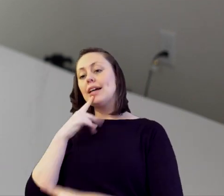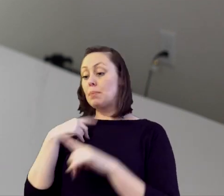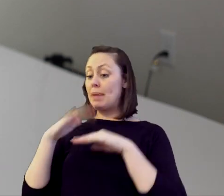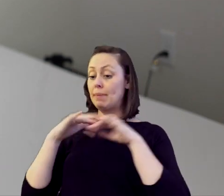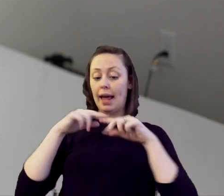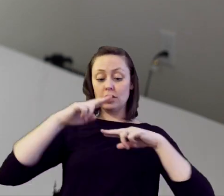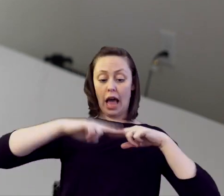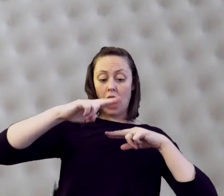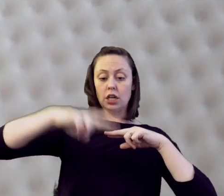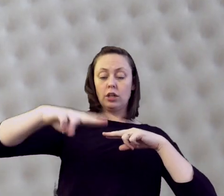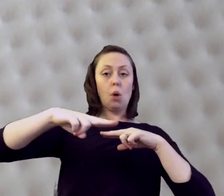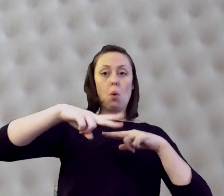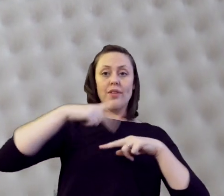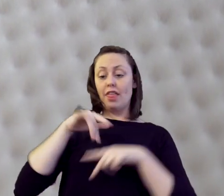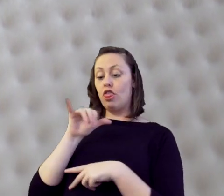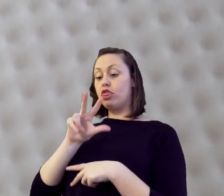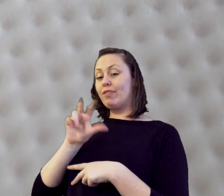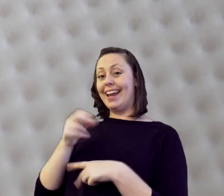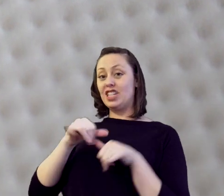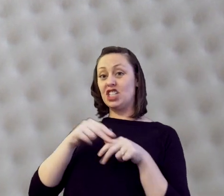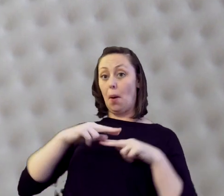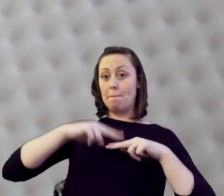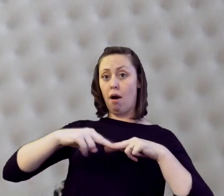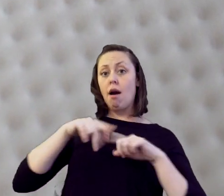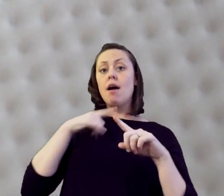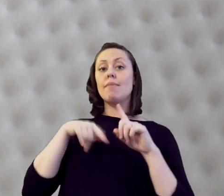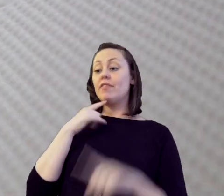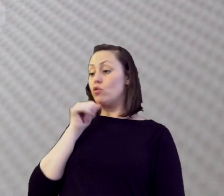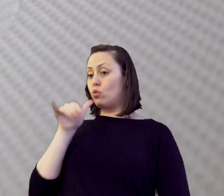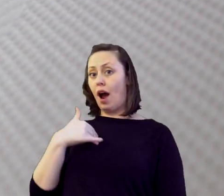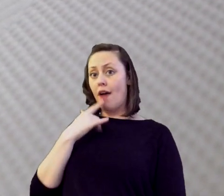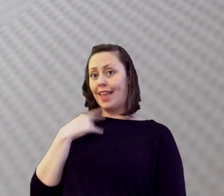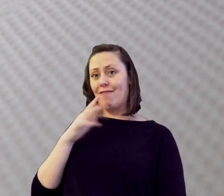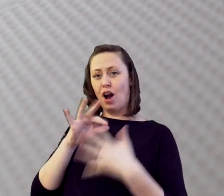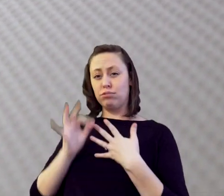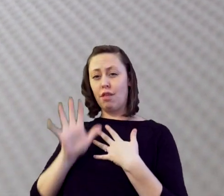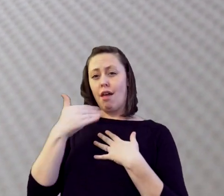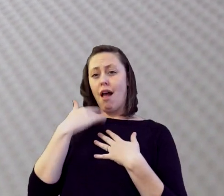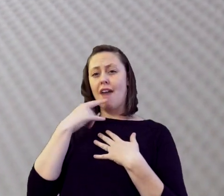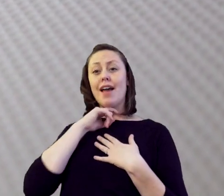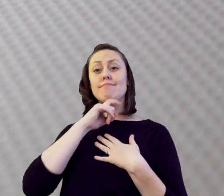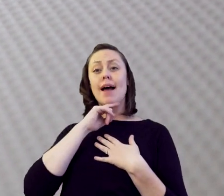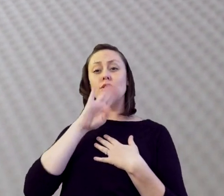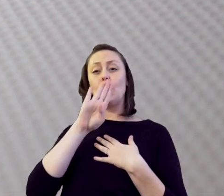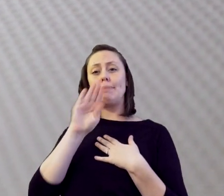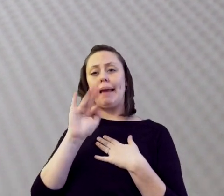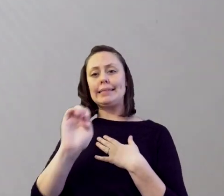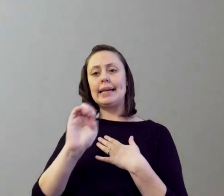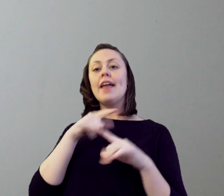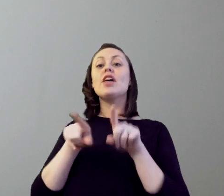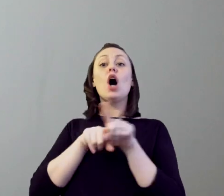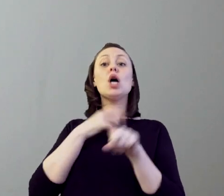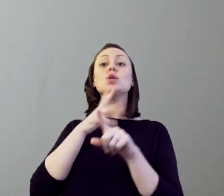than 3 inches apart. If you don't have that though, Purple does have options for you. They offer a metal base, but they also offer